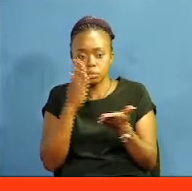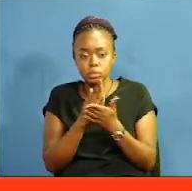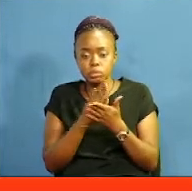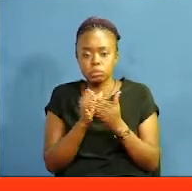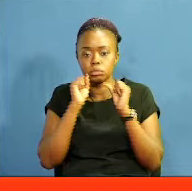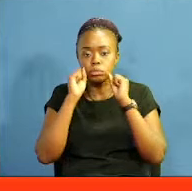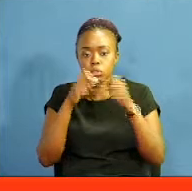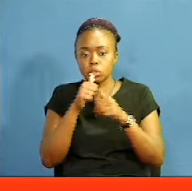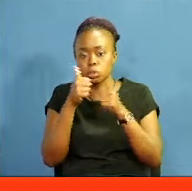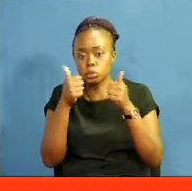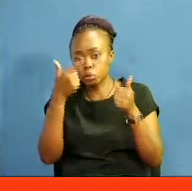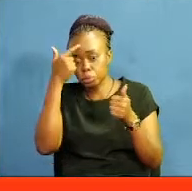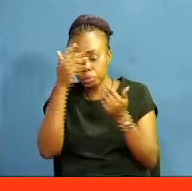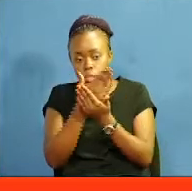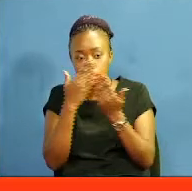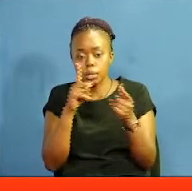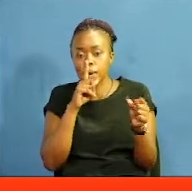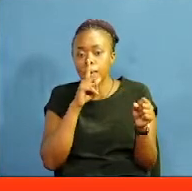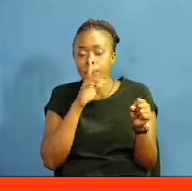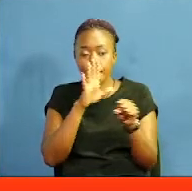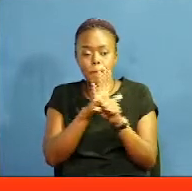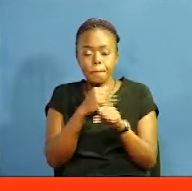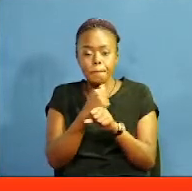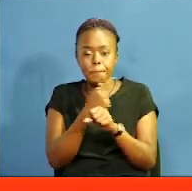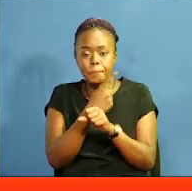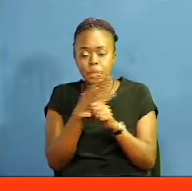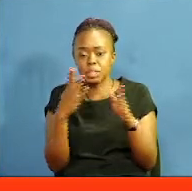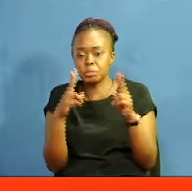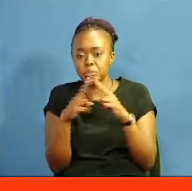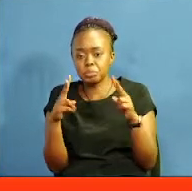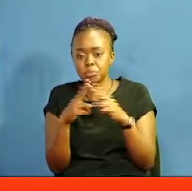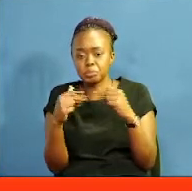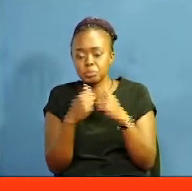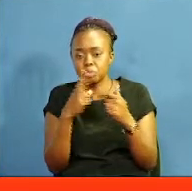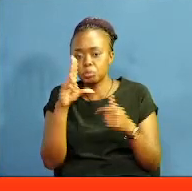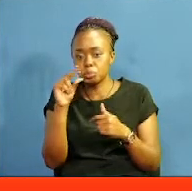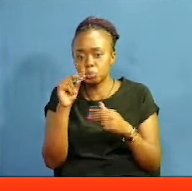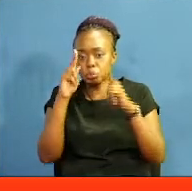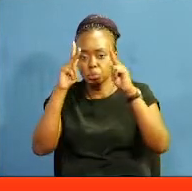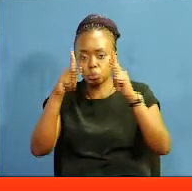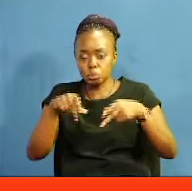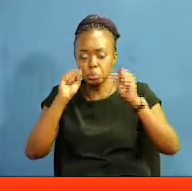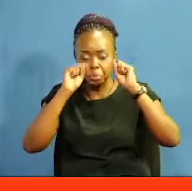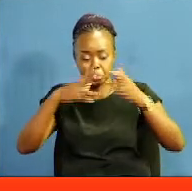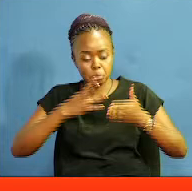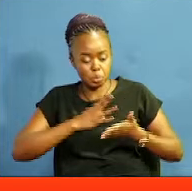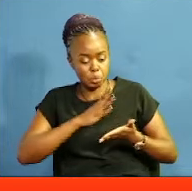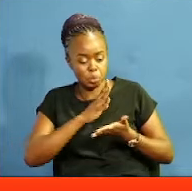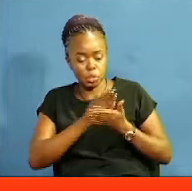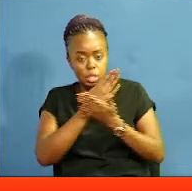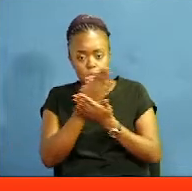definitely it's going to resonate well because the promises that are being made there are so rosy. There's no person that cannot buy that